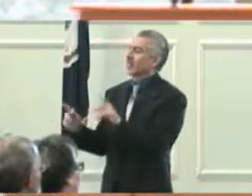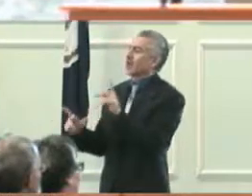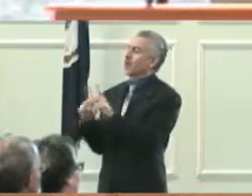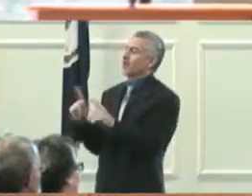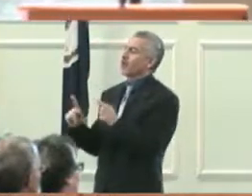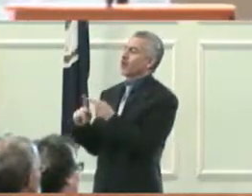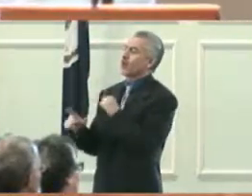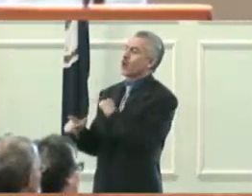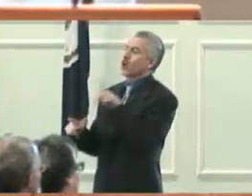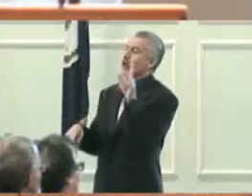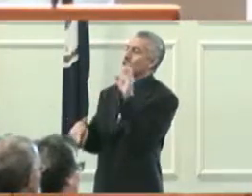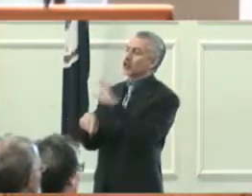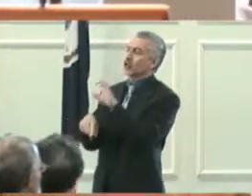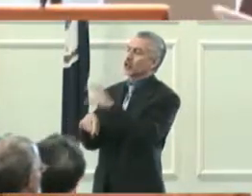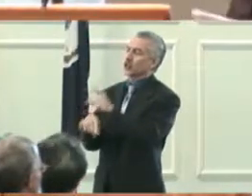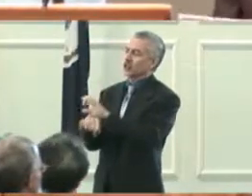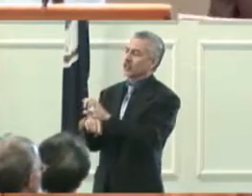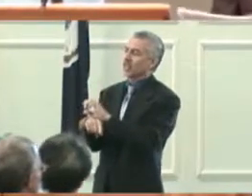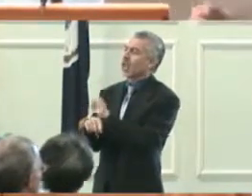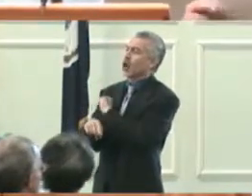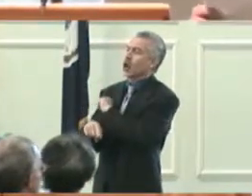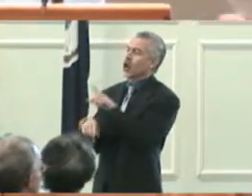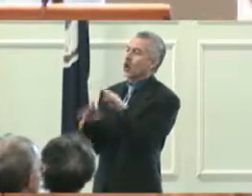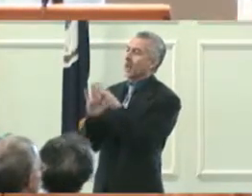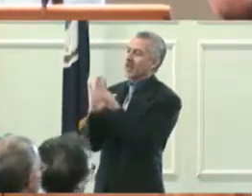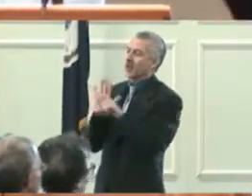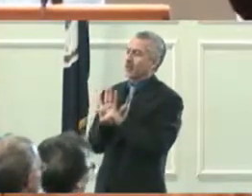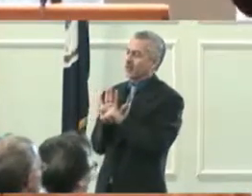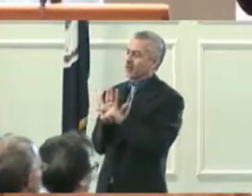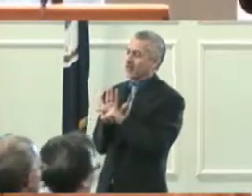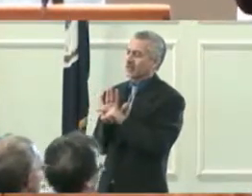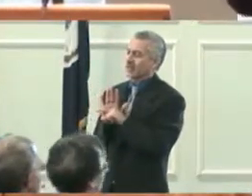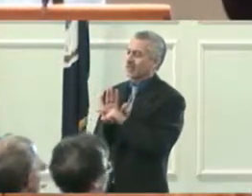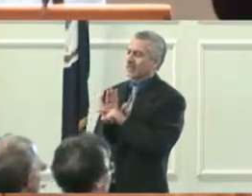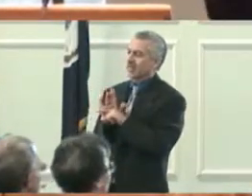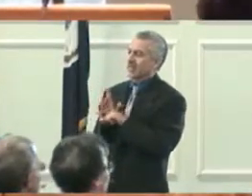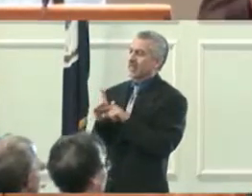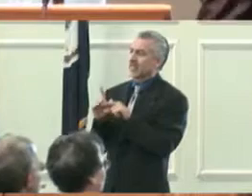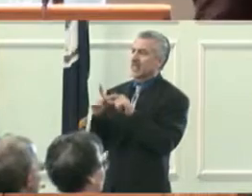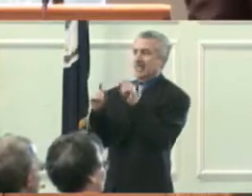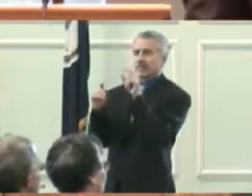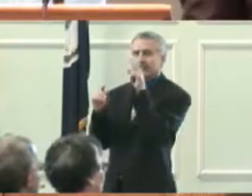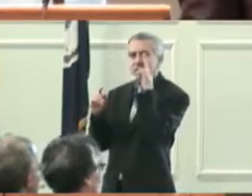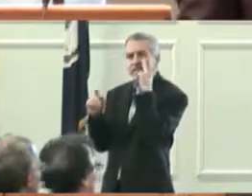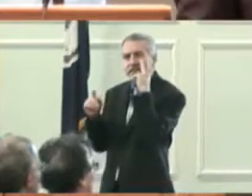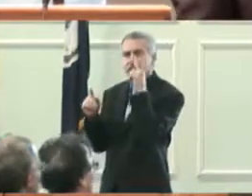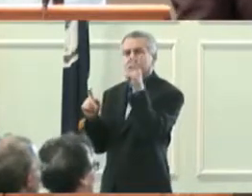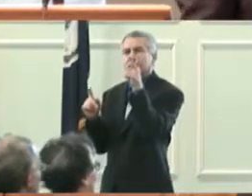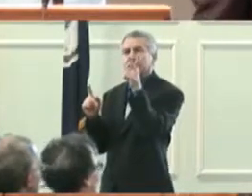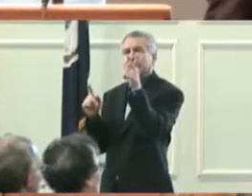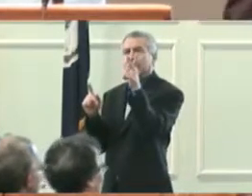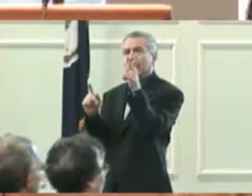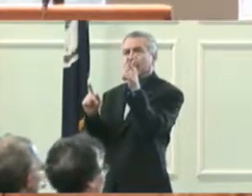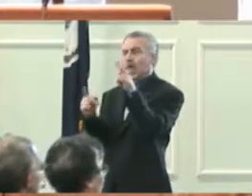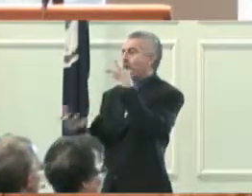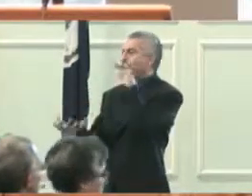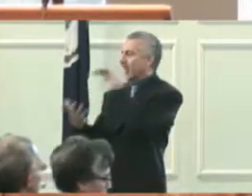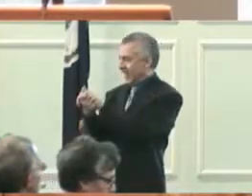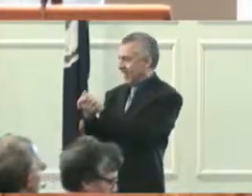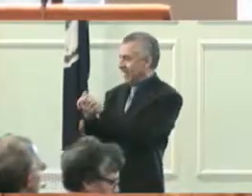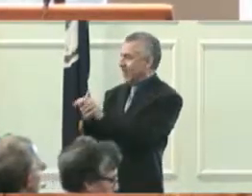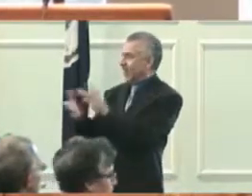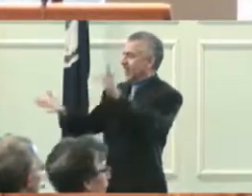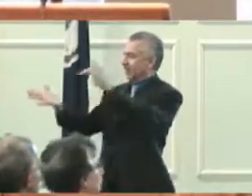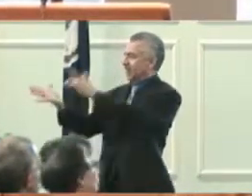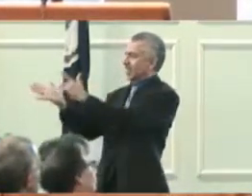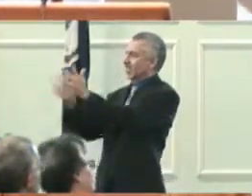all churches and all backgrounds came to believe that Jesus was coming soon. And so many people from